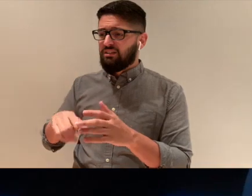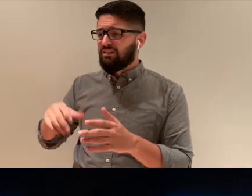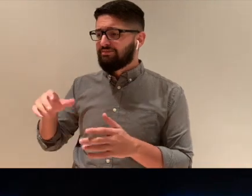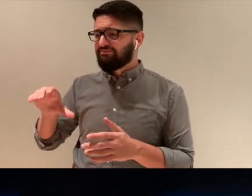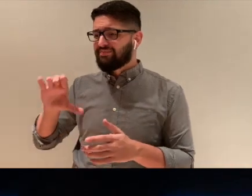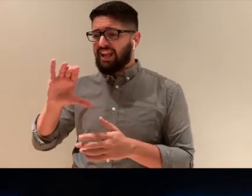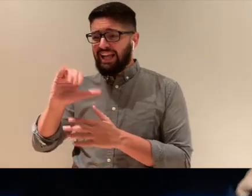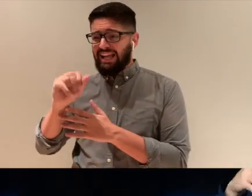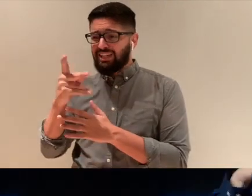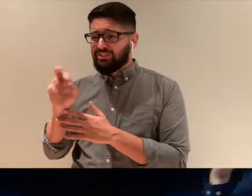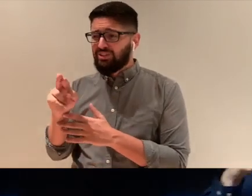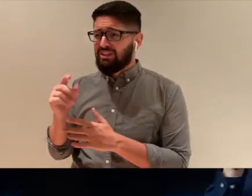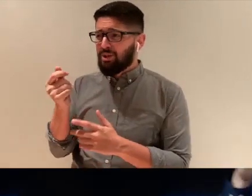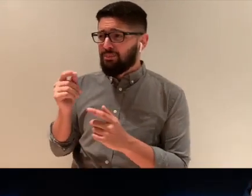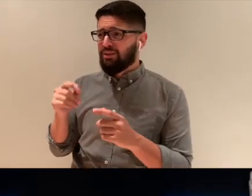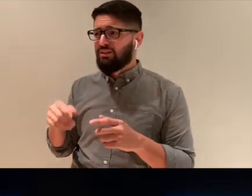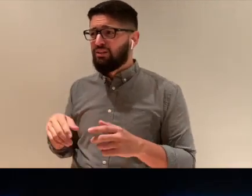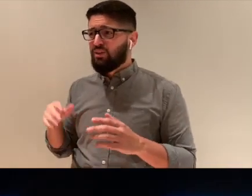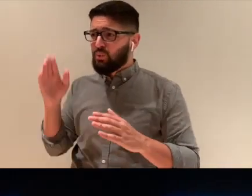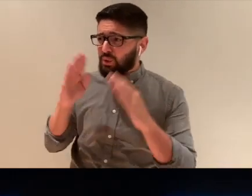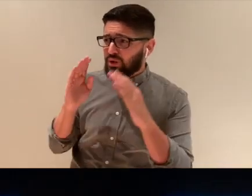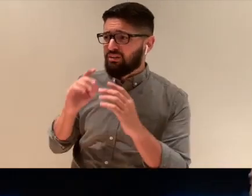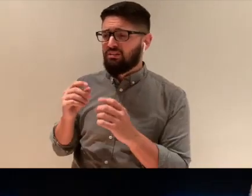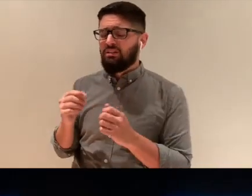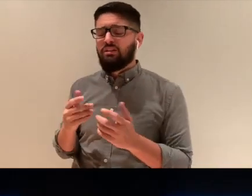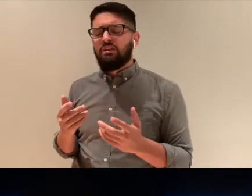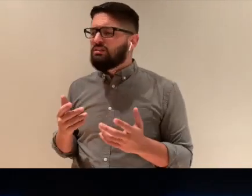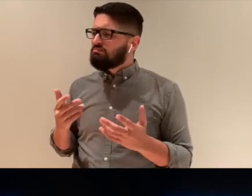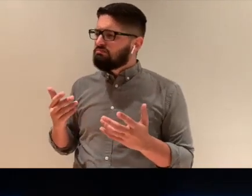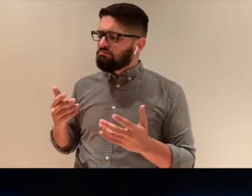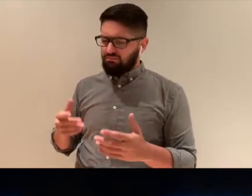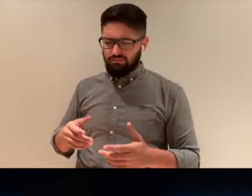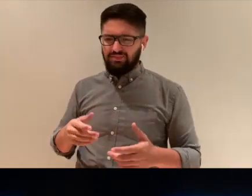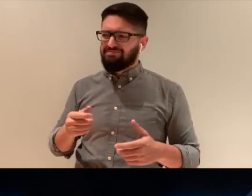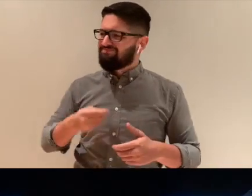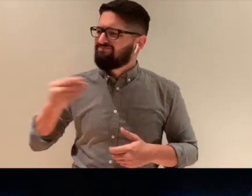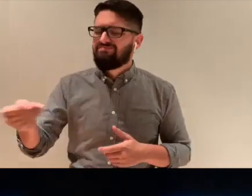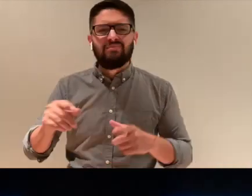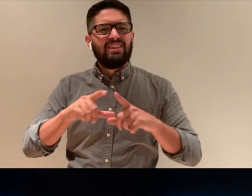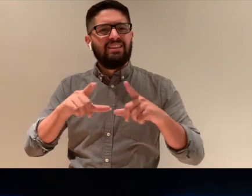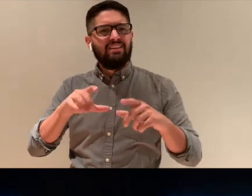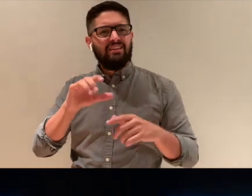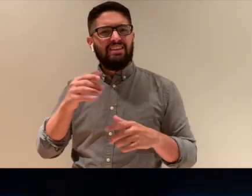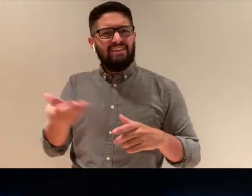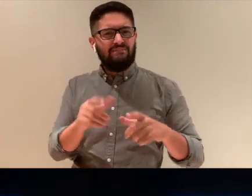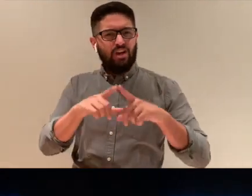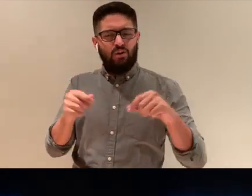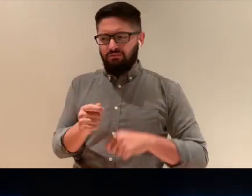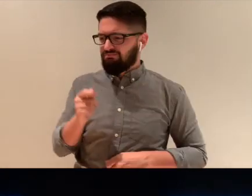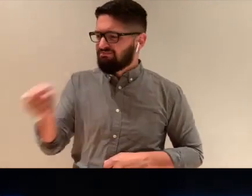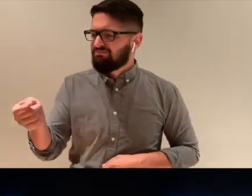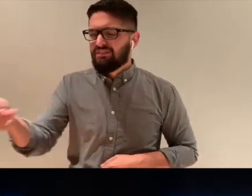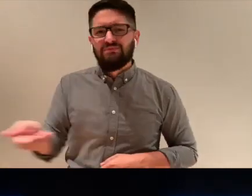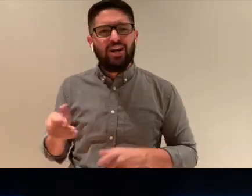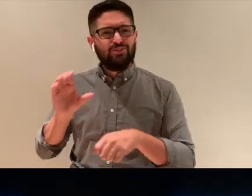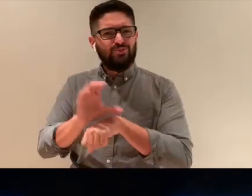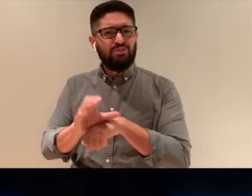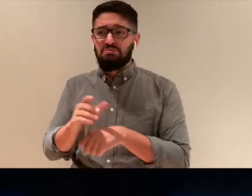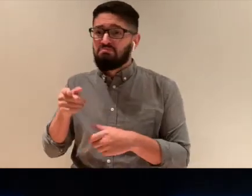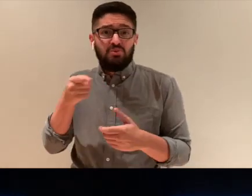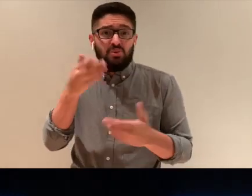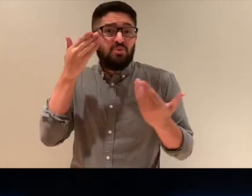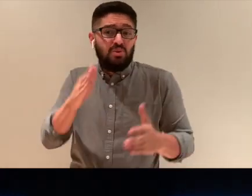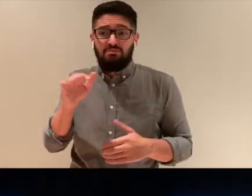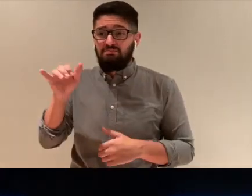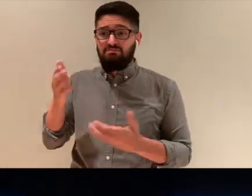cashier a little worried or a little just frazzled with everything going on, listen, take out that invite card and invite that person to church. You don't